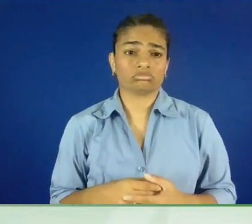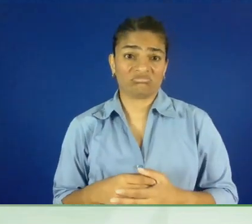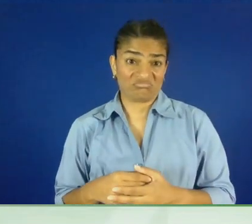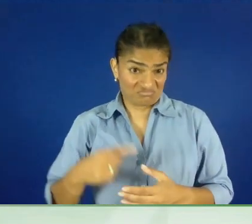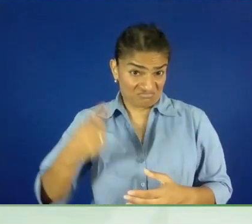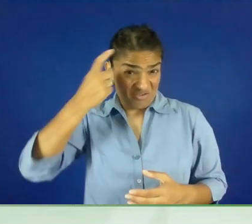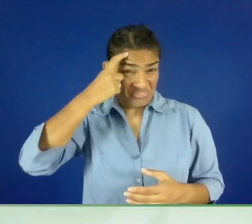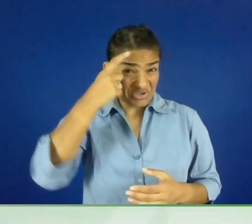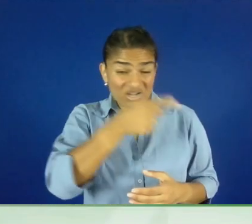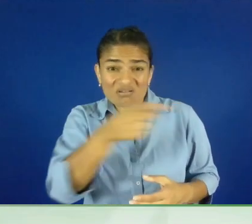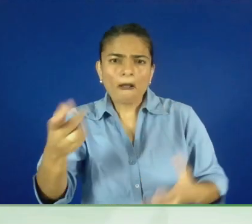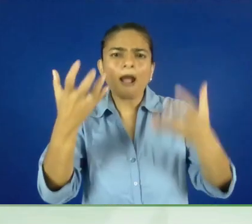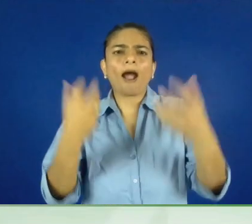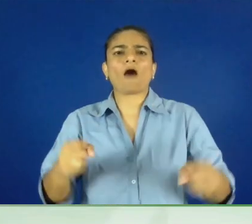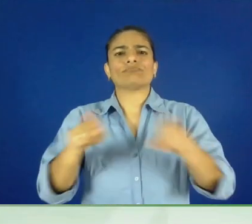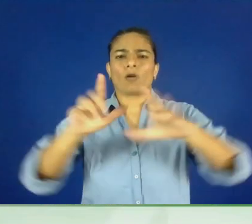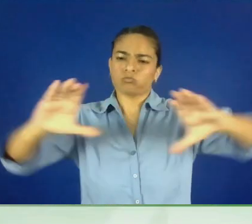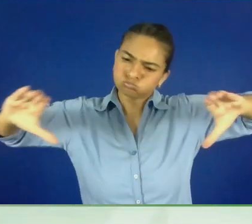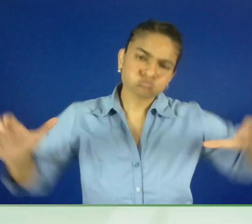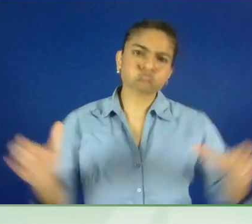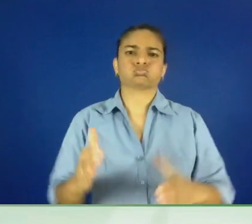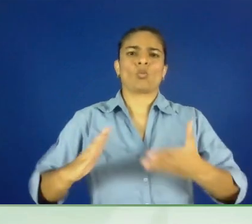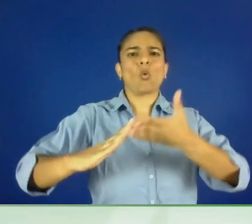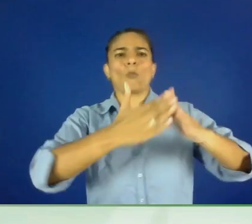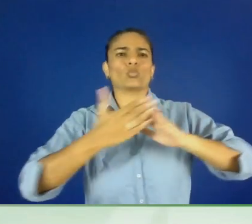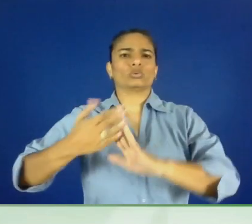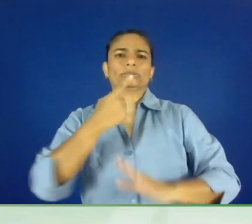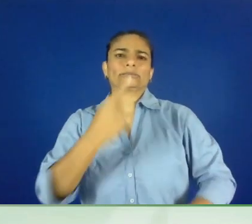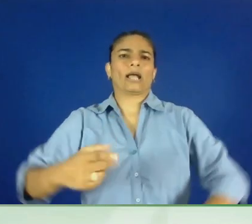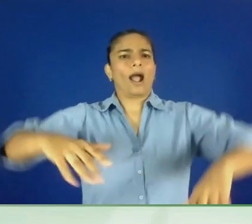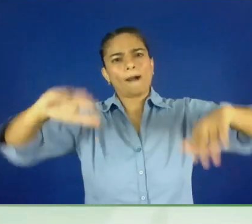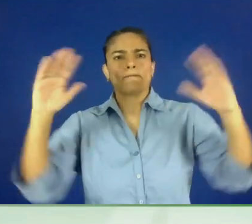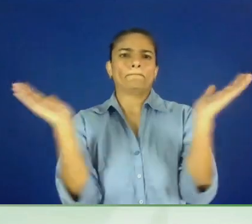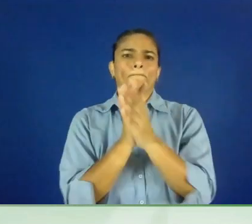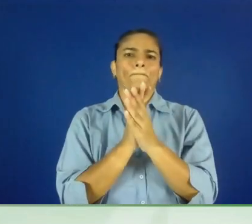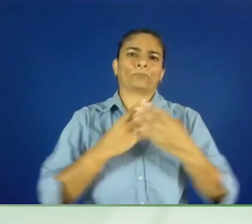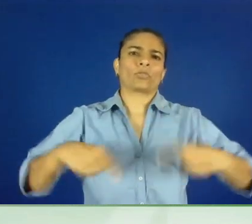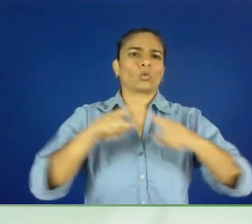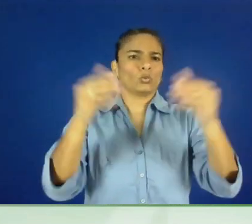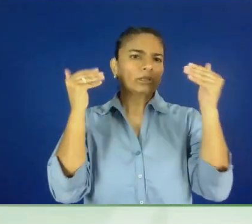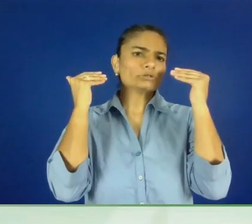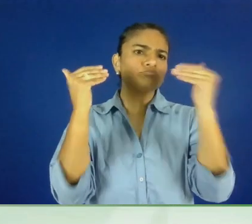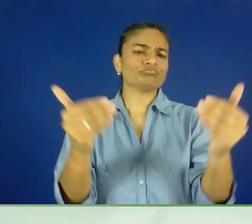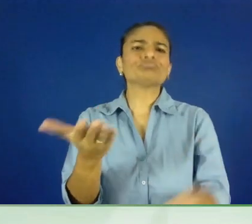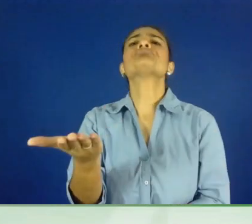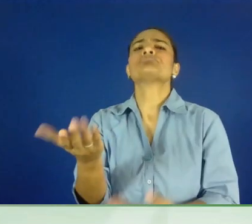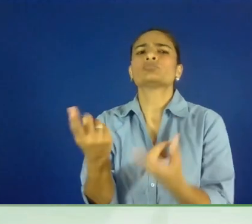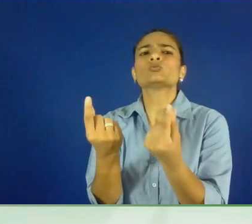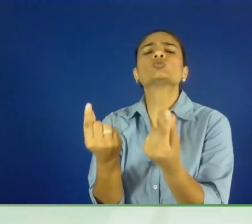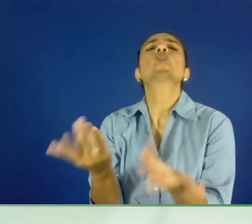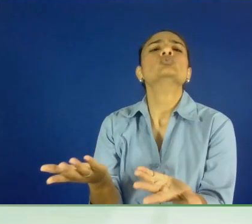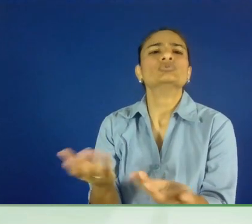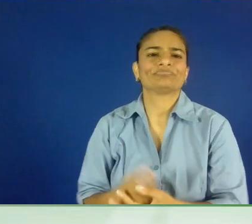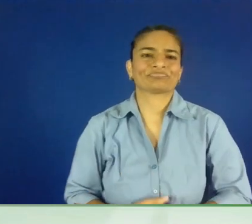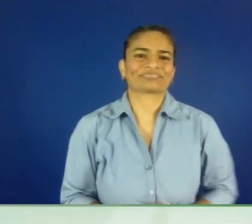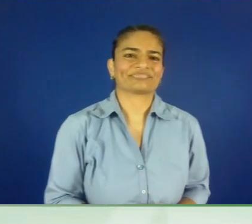What would you do? How would you address the challenges that you're talking about? At first, what I did is I've been